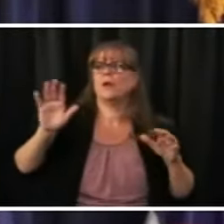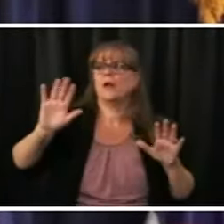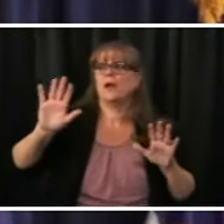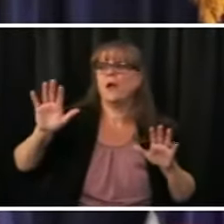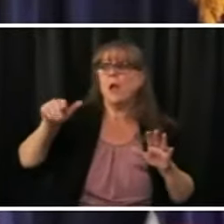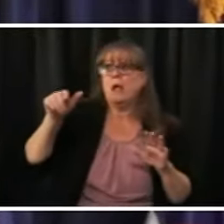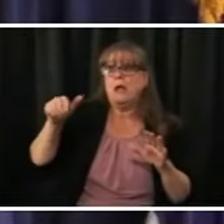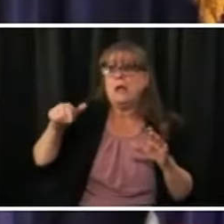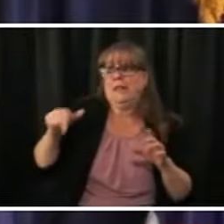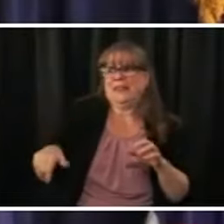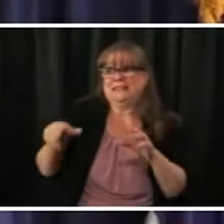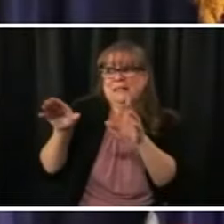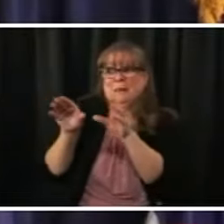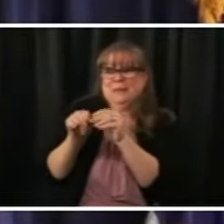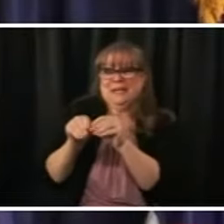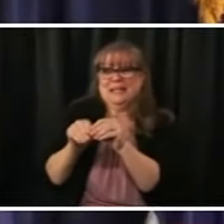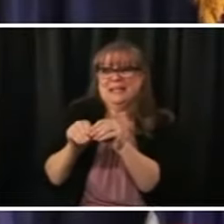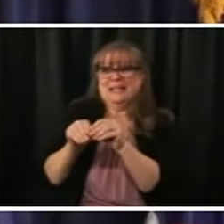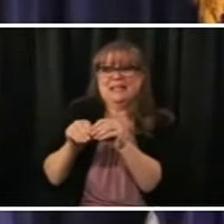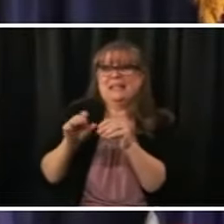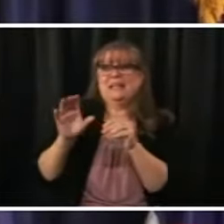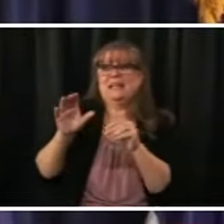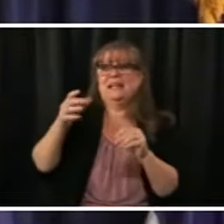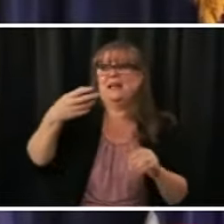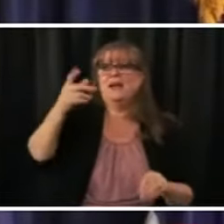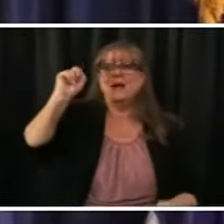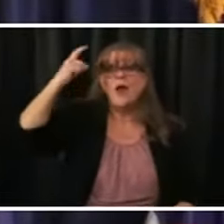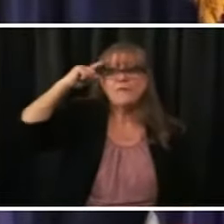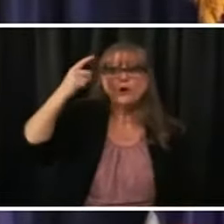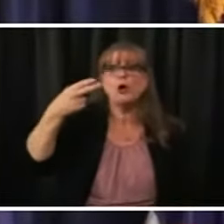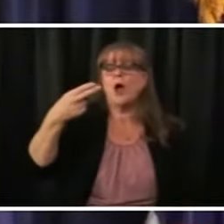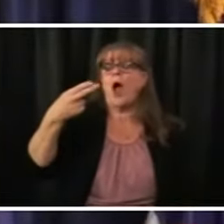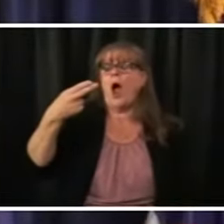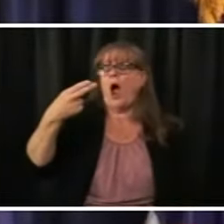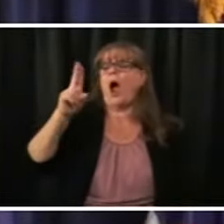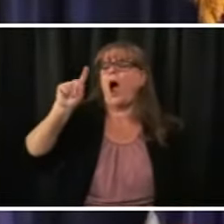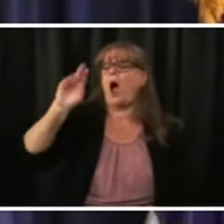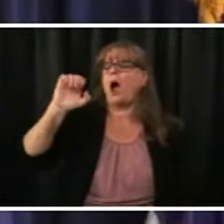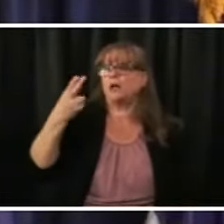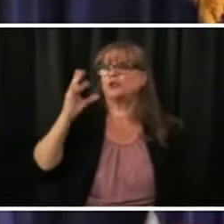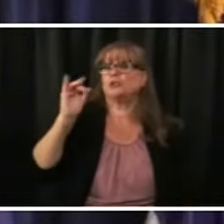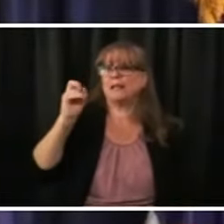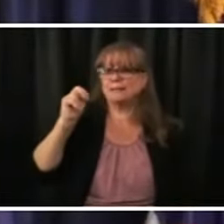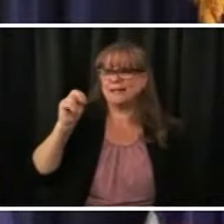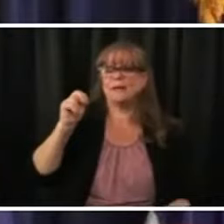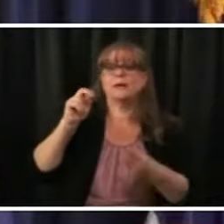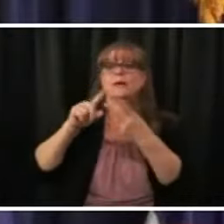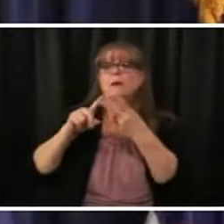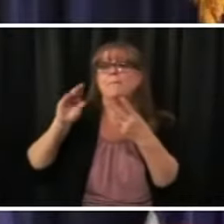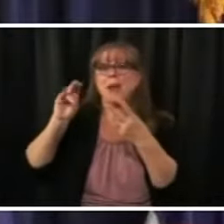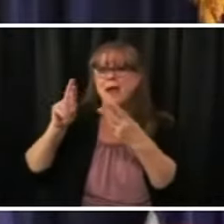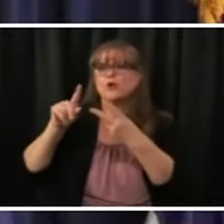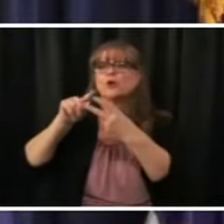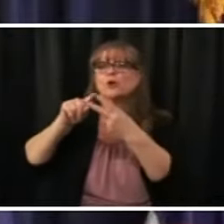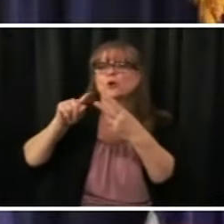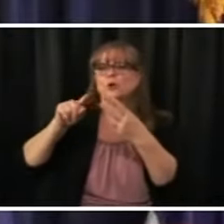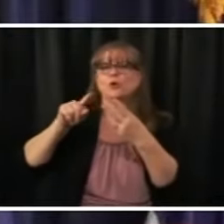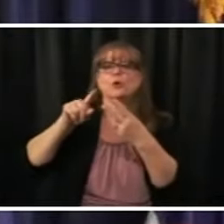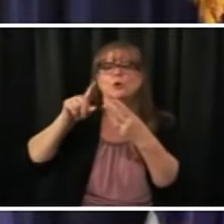Governor Hutchison and other Governor Baker and others complimented